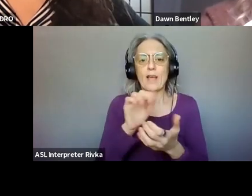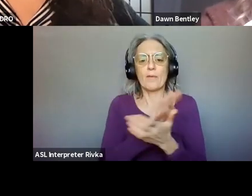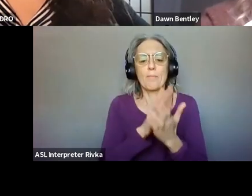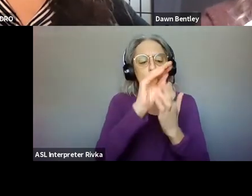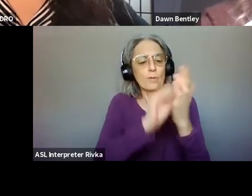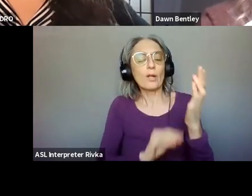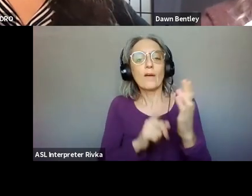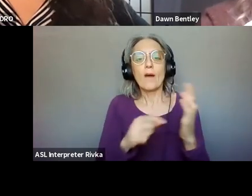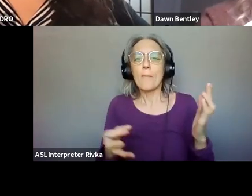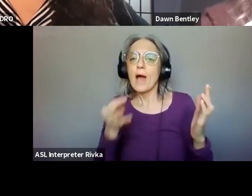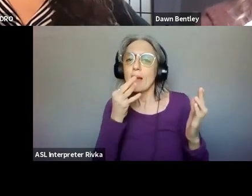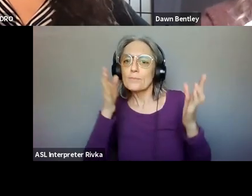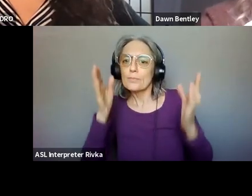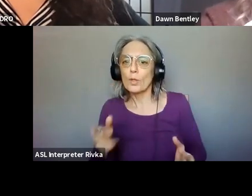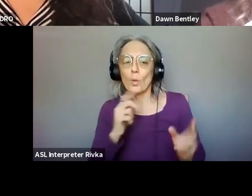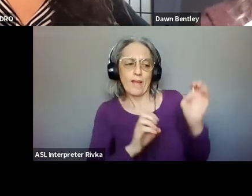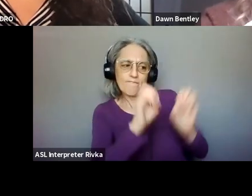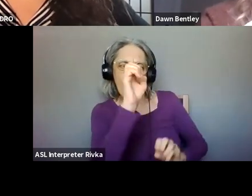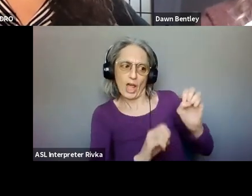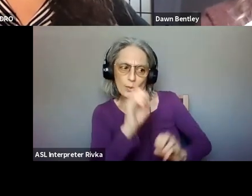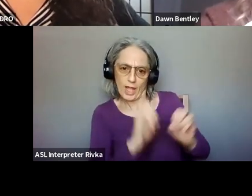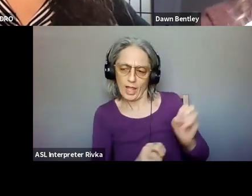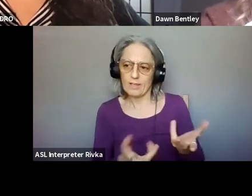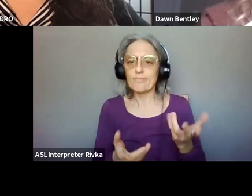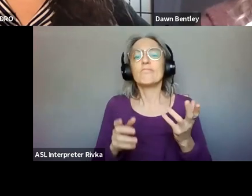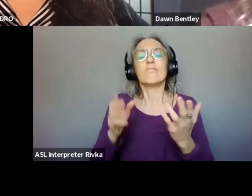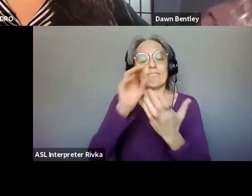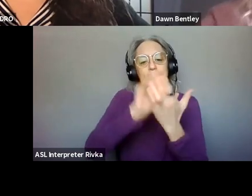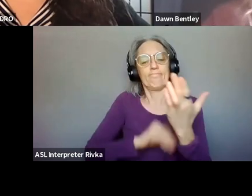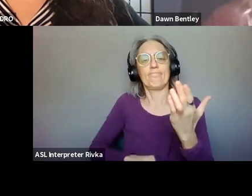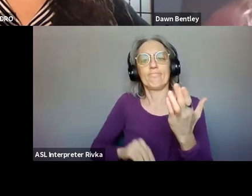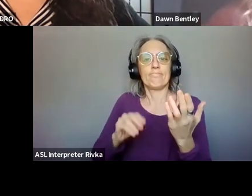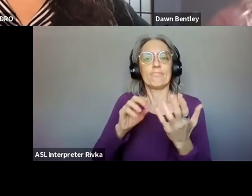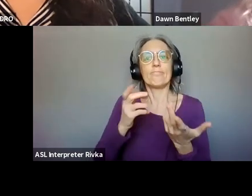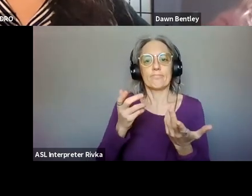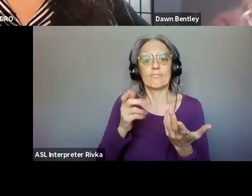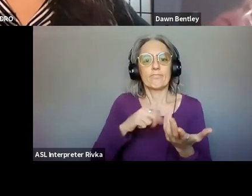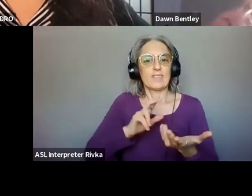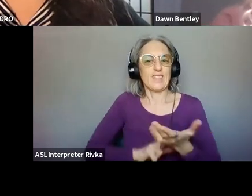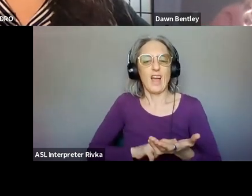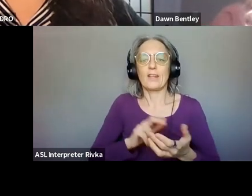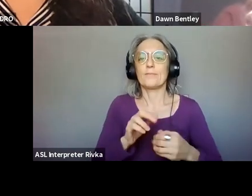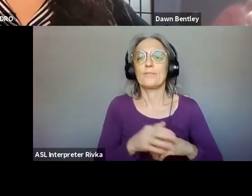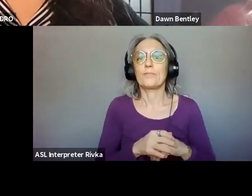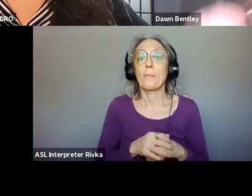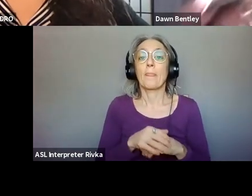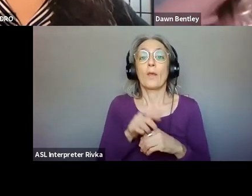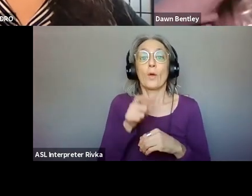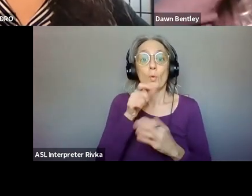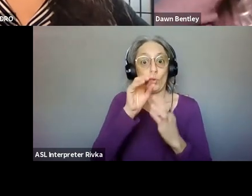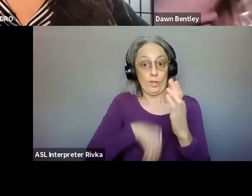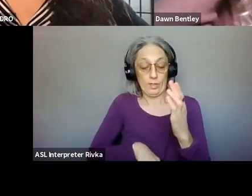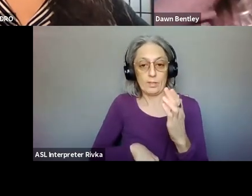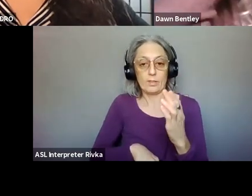statement of expert evaluation. And that statement of expert evaluation, the initial one, has to be filled out by a